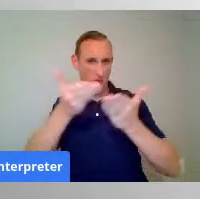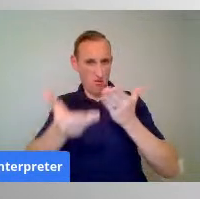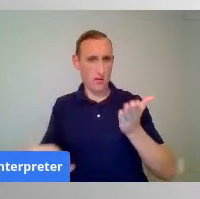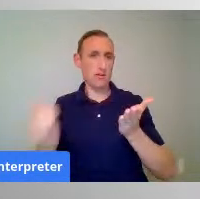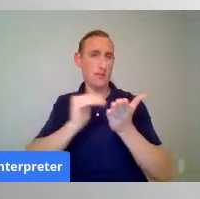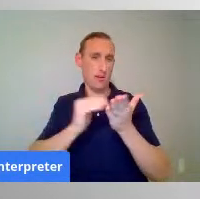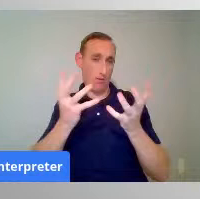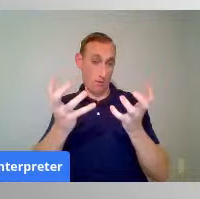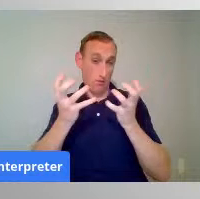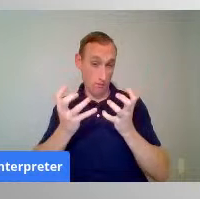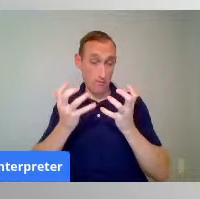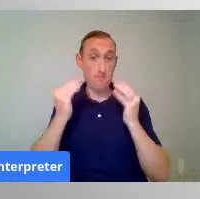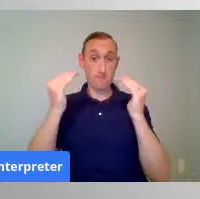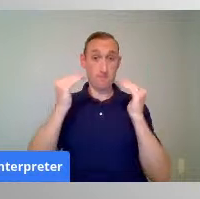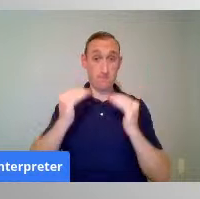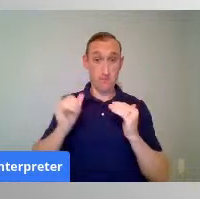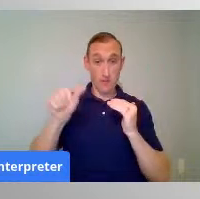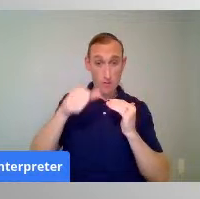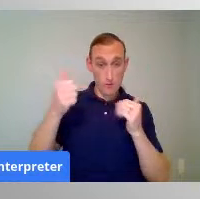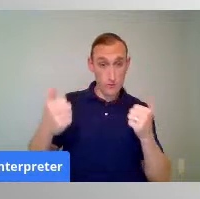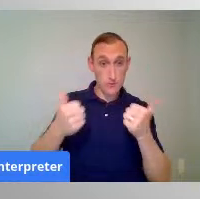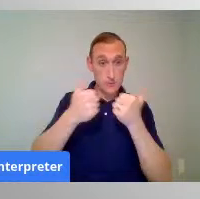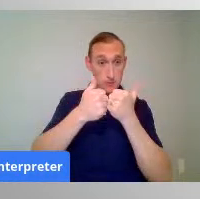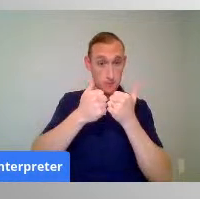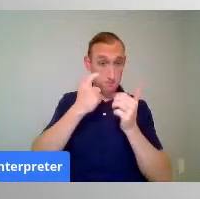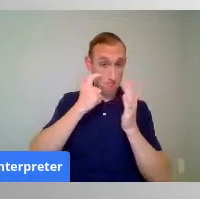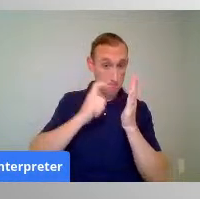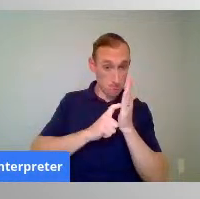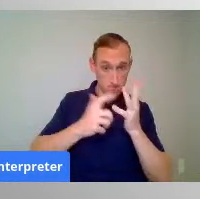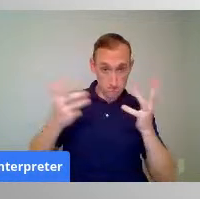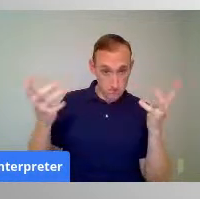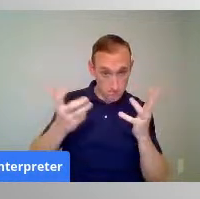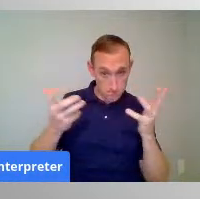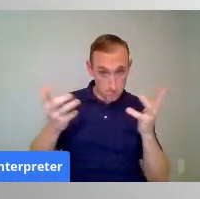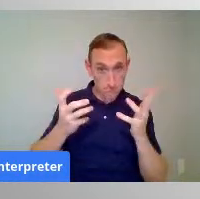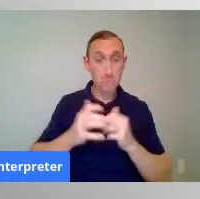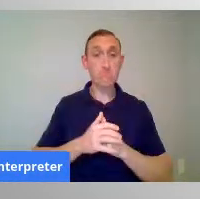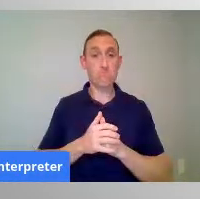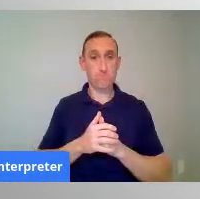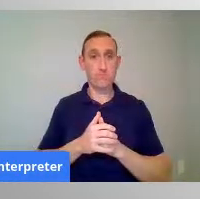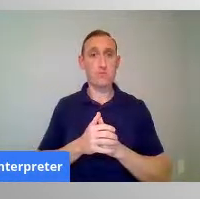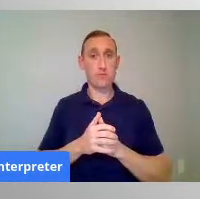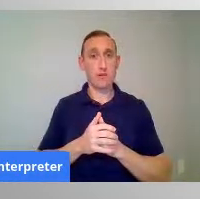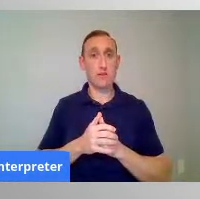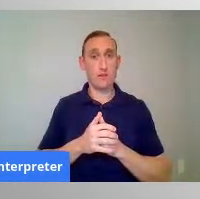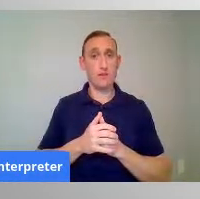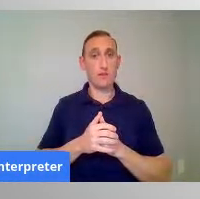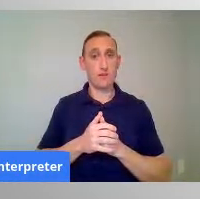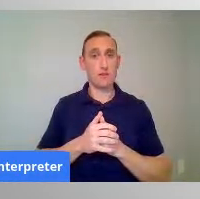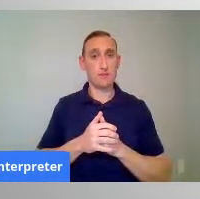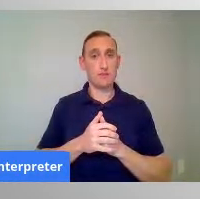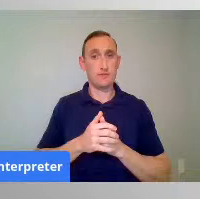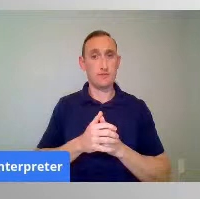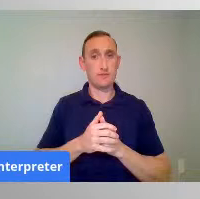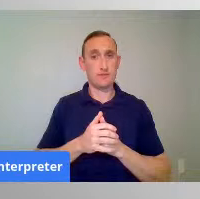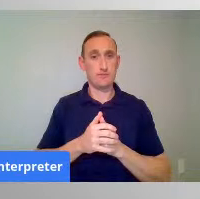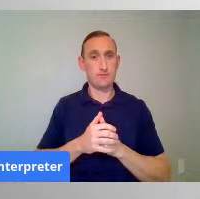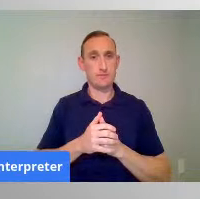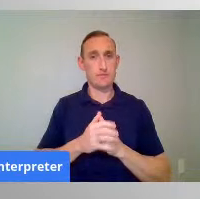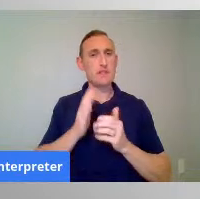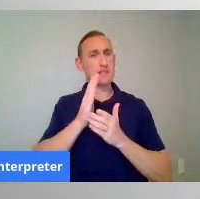few other challenges we see coming up. A challenge we've always had is reaching some of those underserved